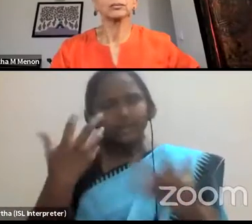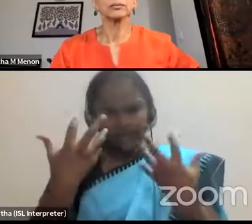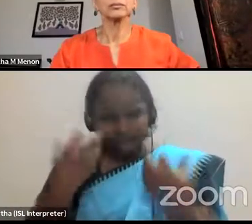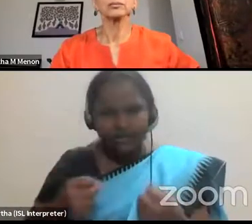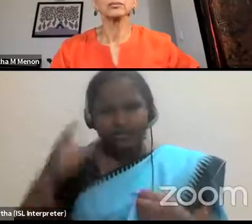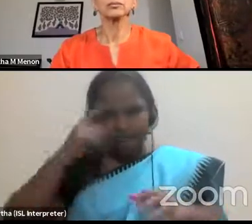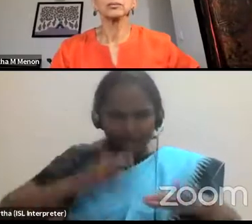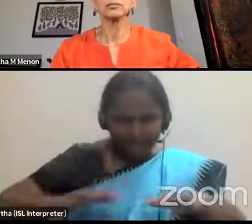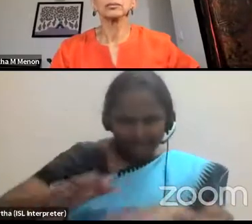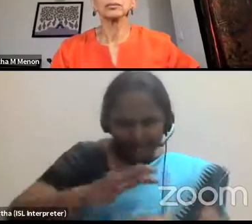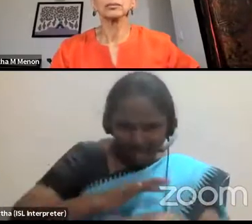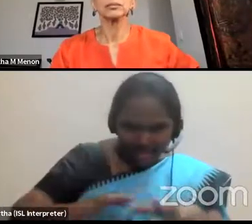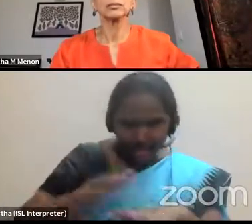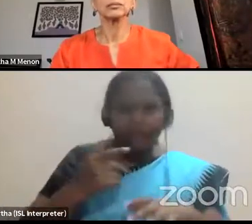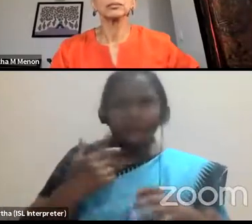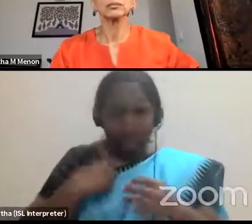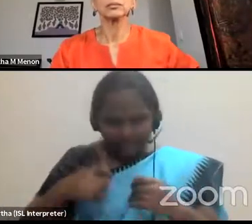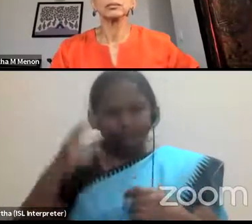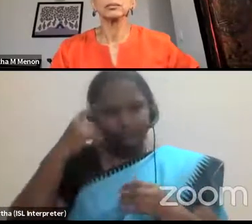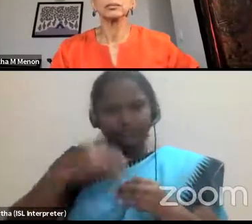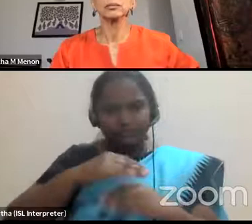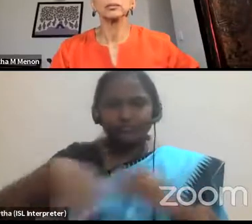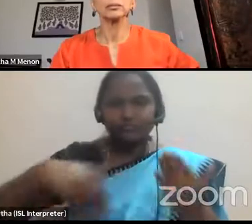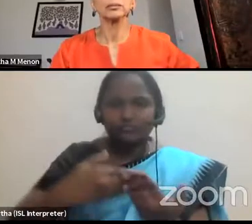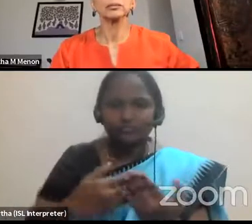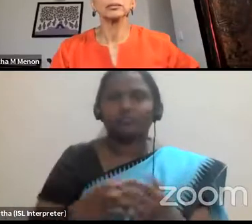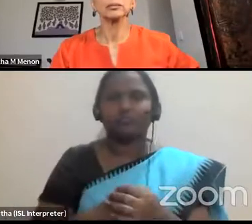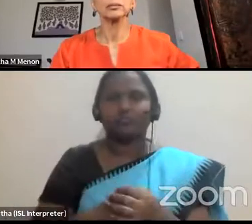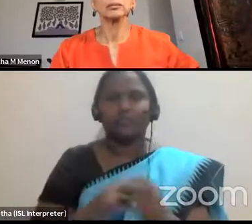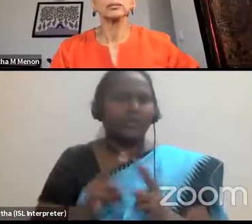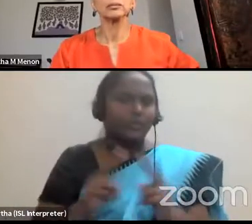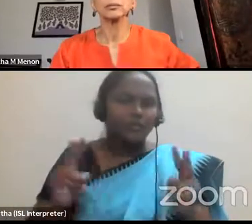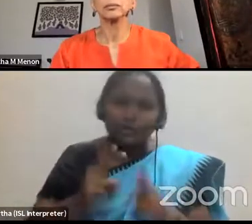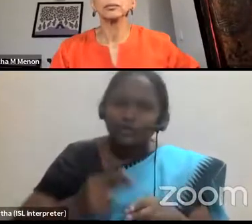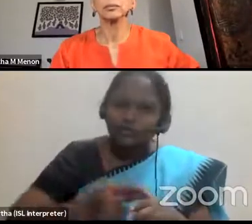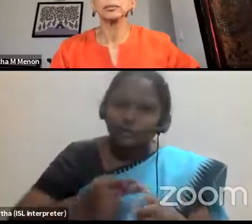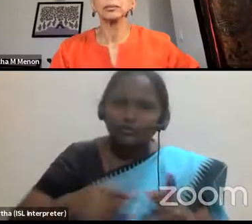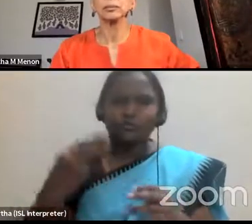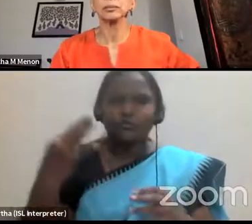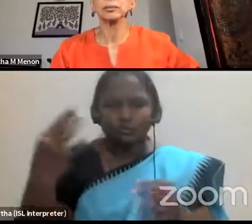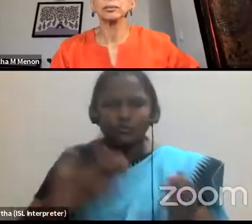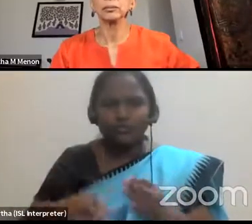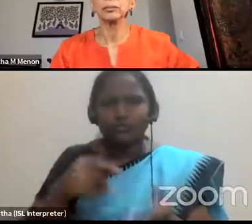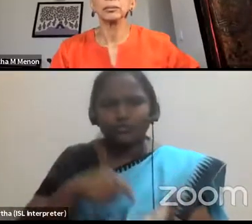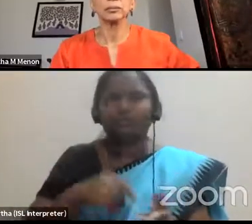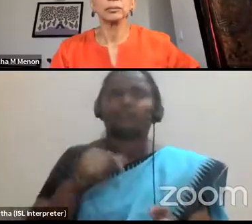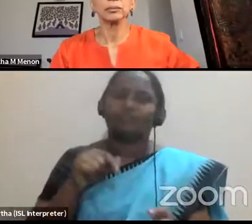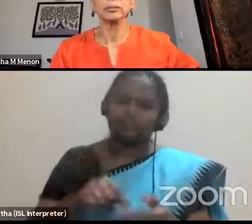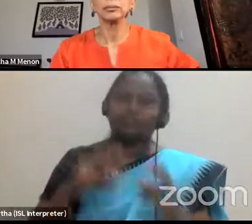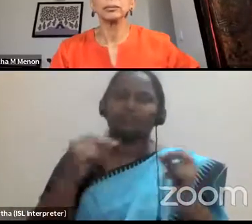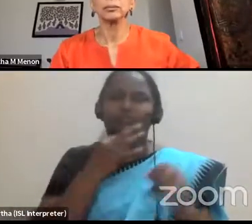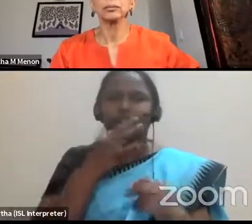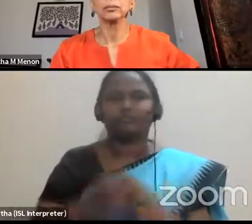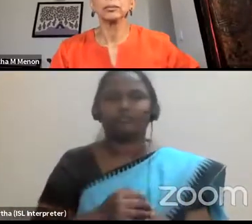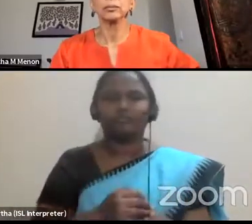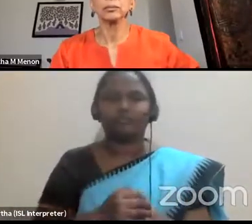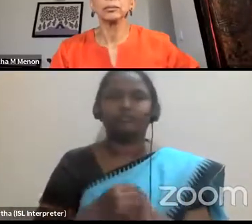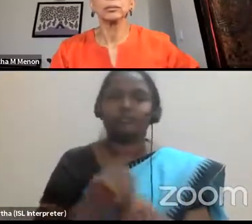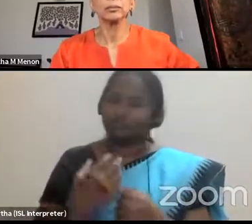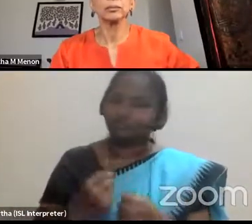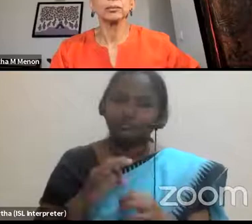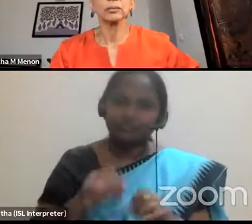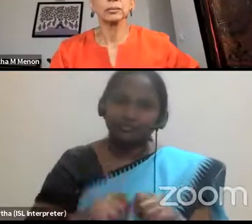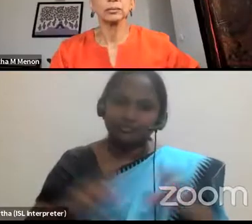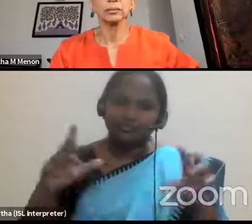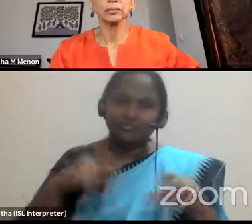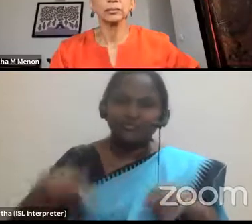we are planning in that. We are still wrapping our head around it. And very soon you'll be hearing something in that domain. Got it. Great. So